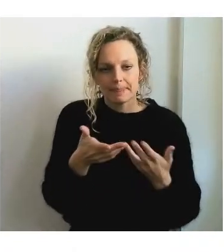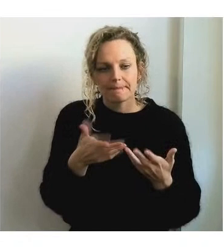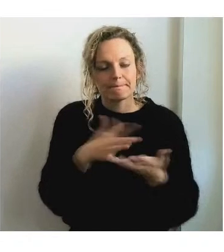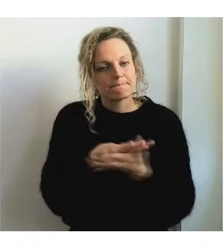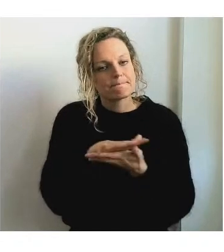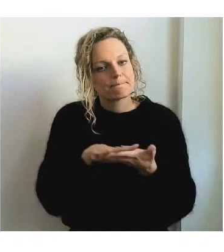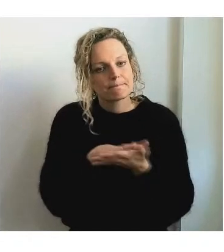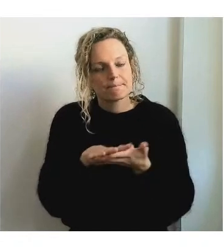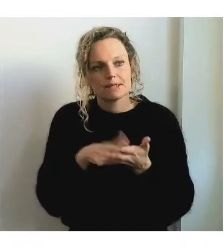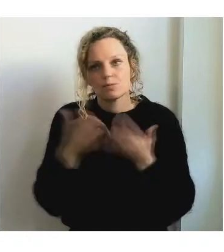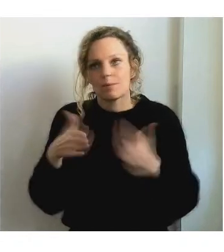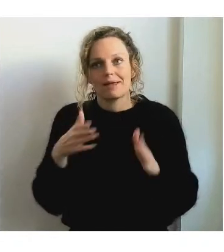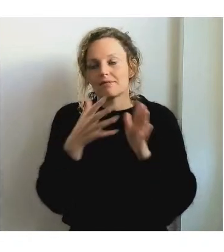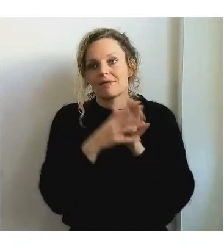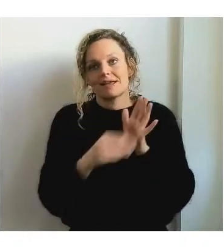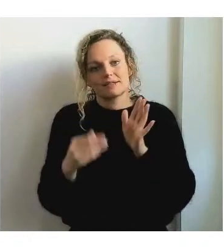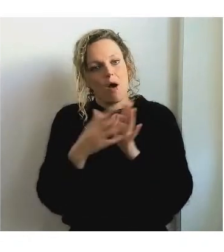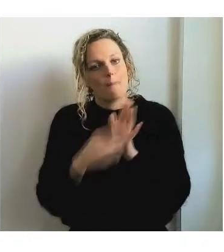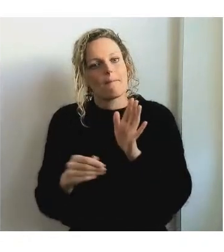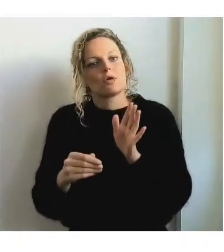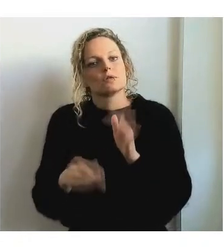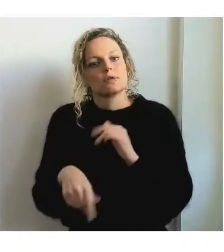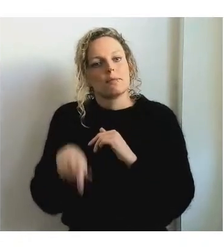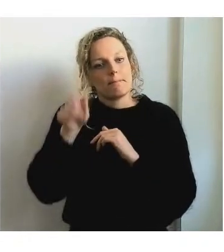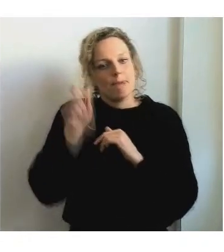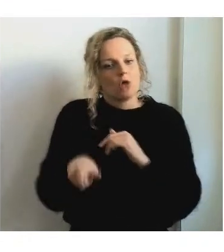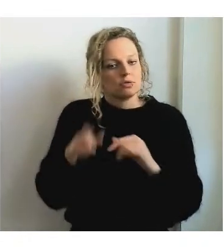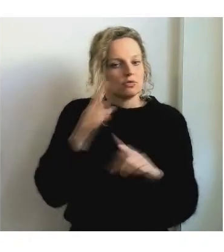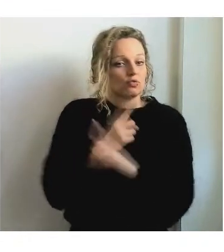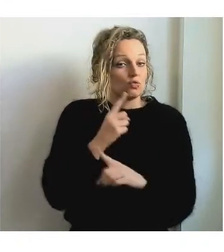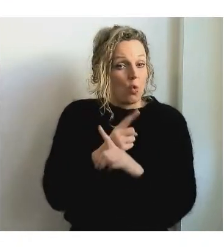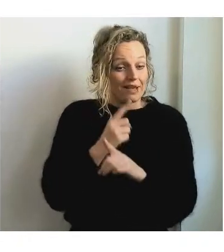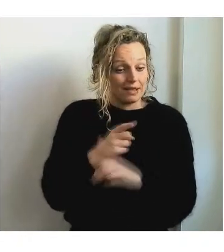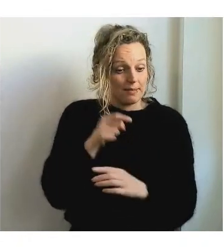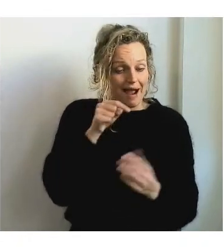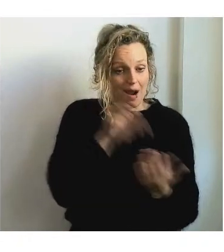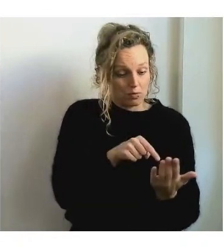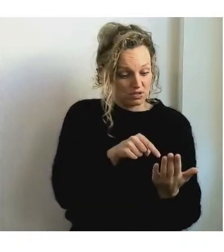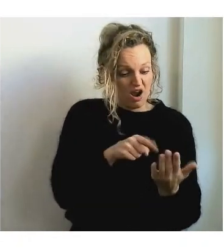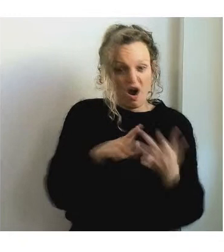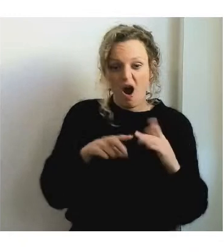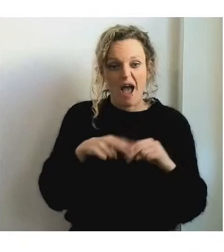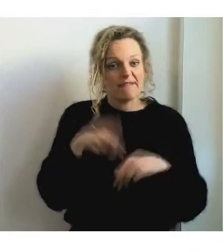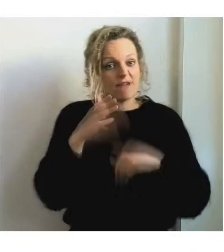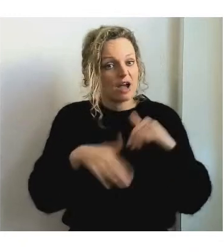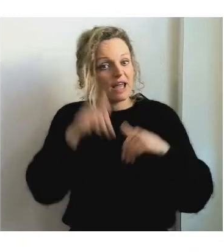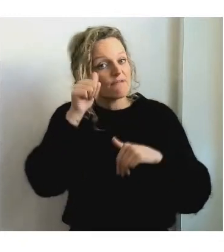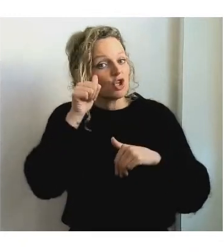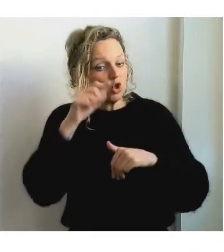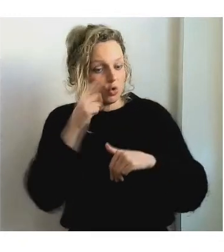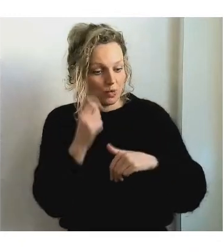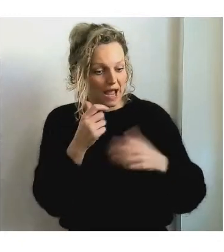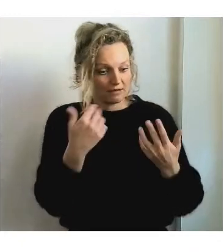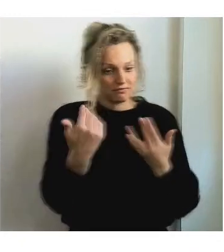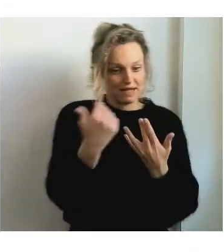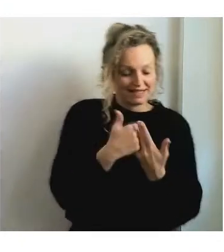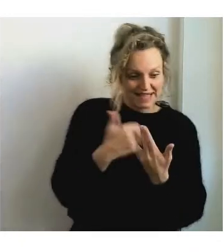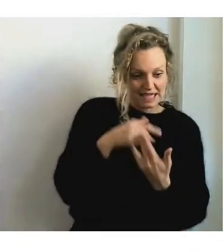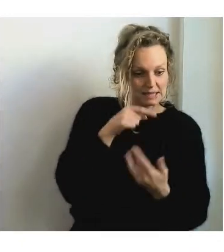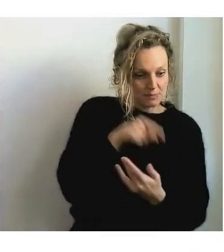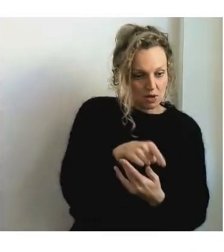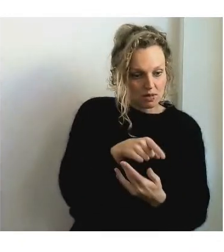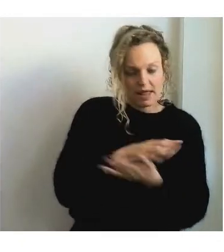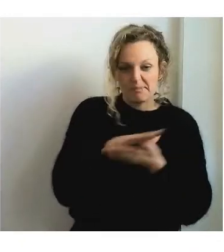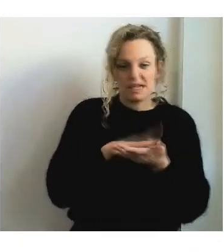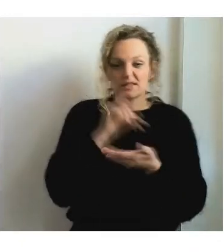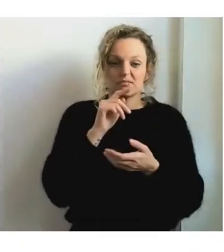of people talking about, actually, if I hadn't known about that, I would have given up on this. And being able to know about, this